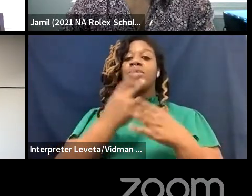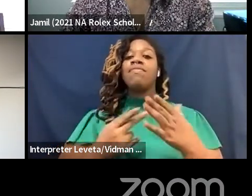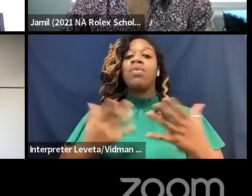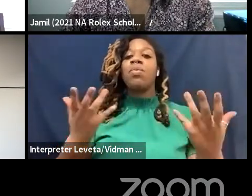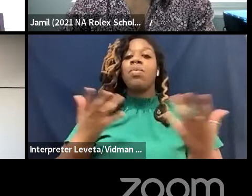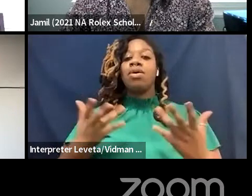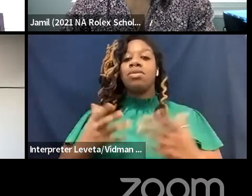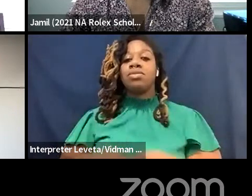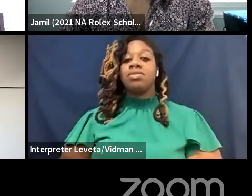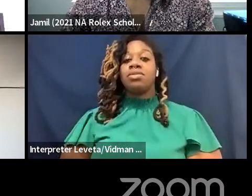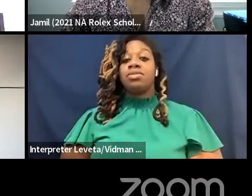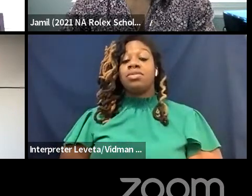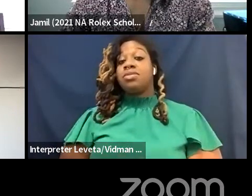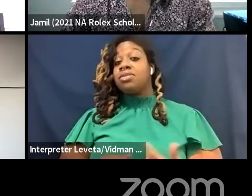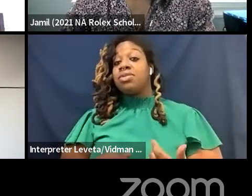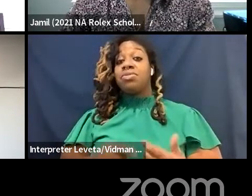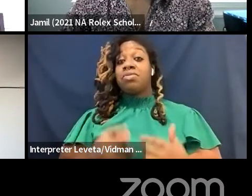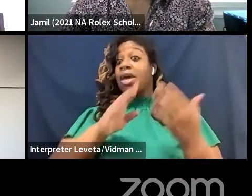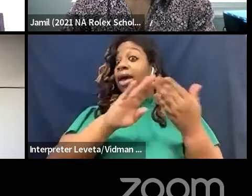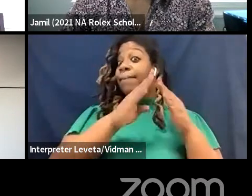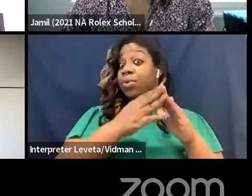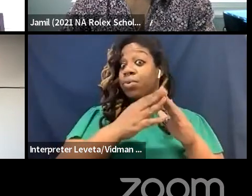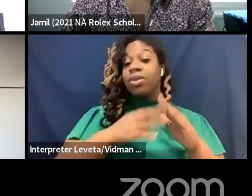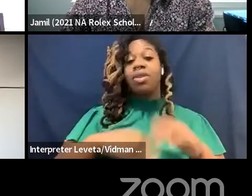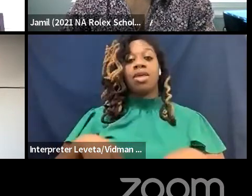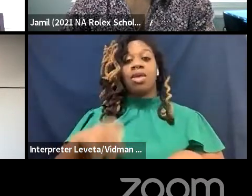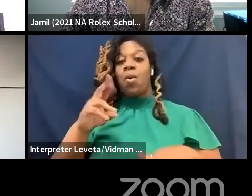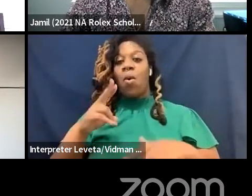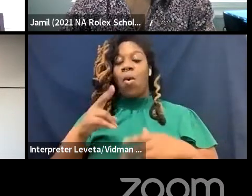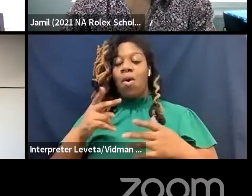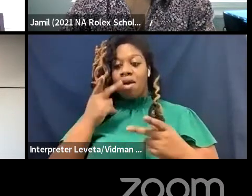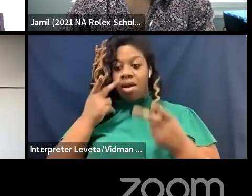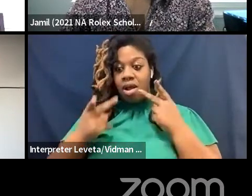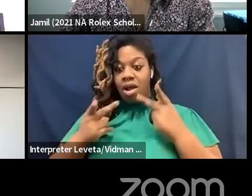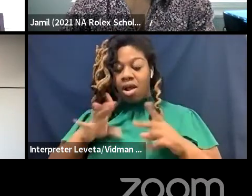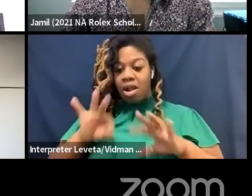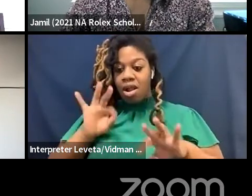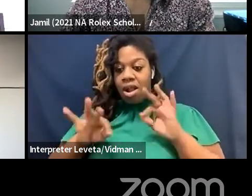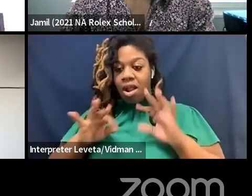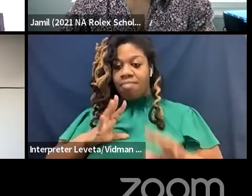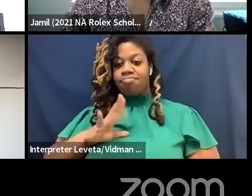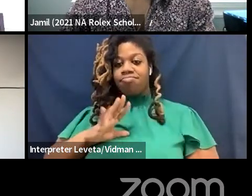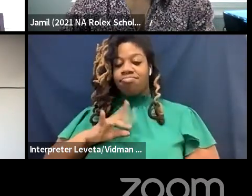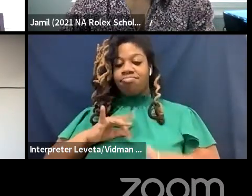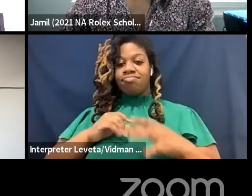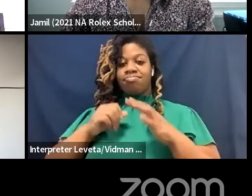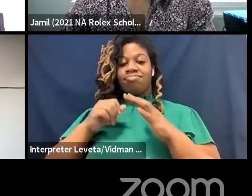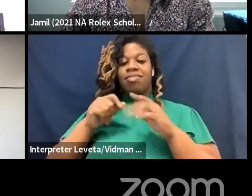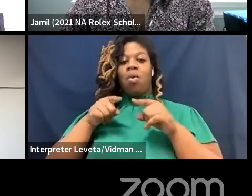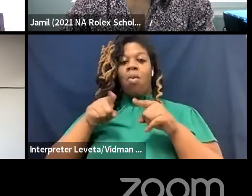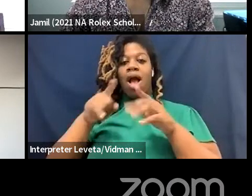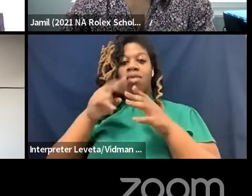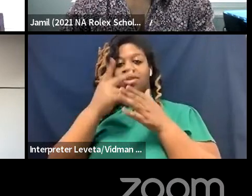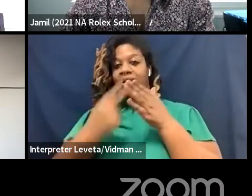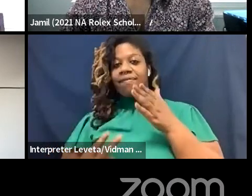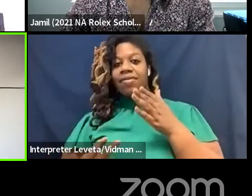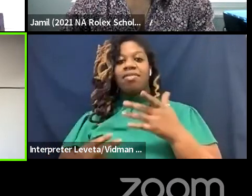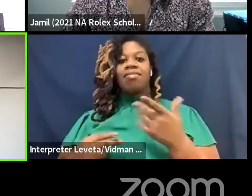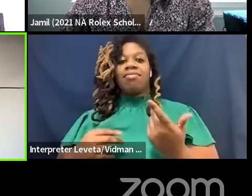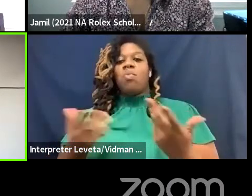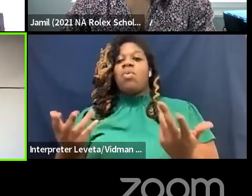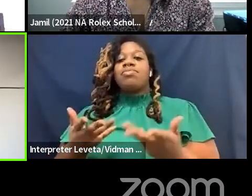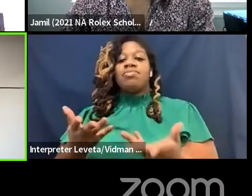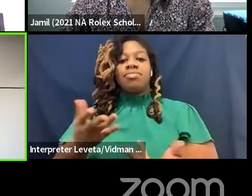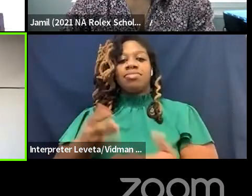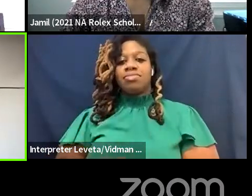dive community or things you saw underwater. What do you say the best experience it's been? From a